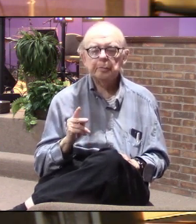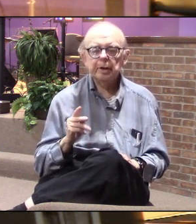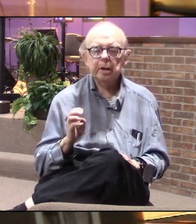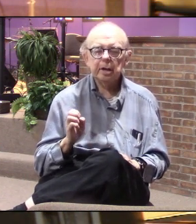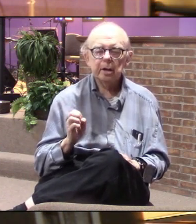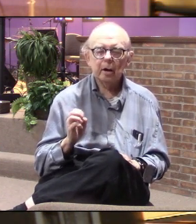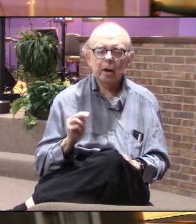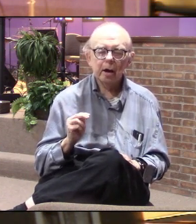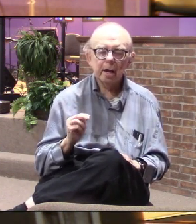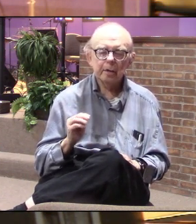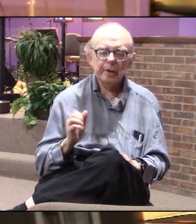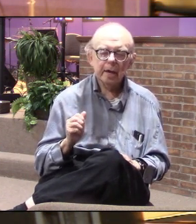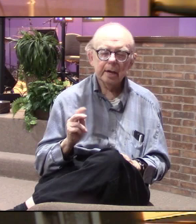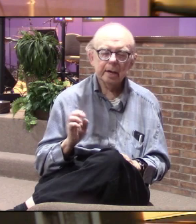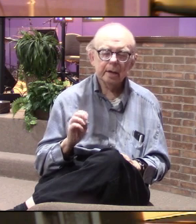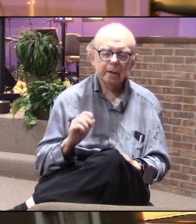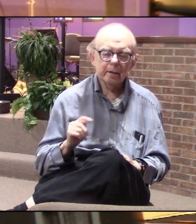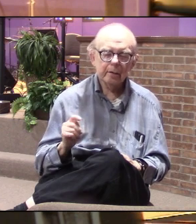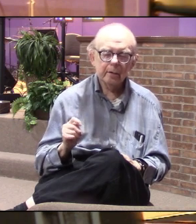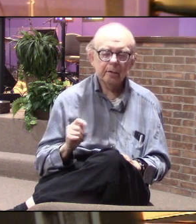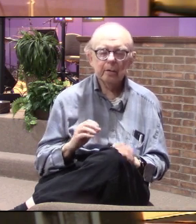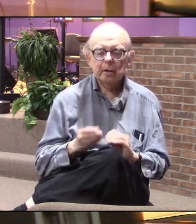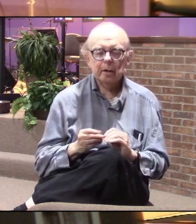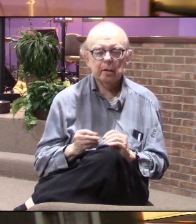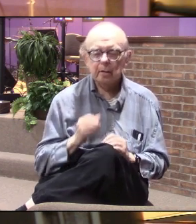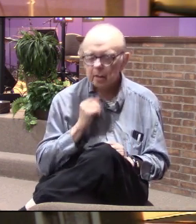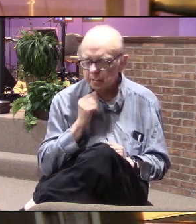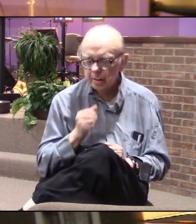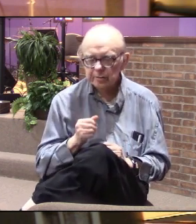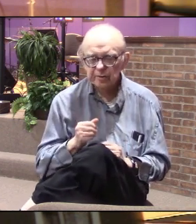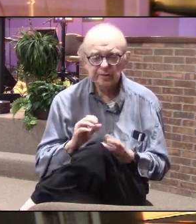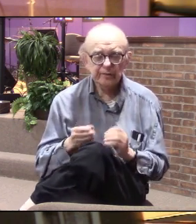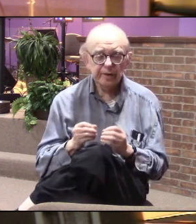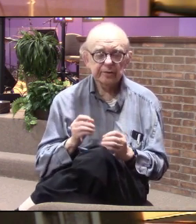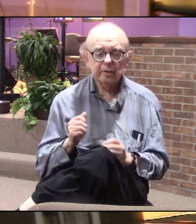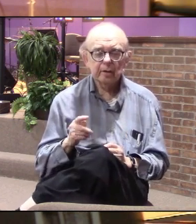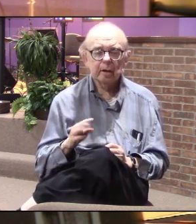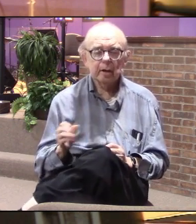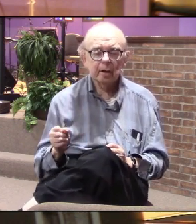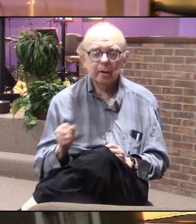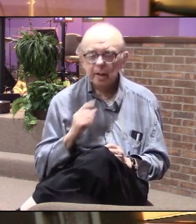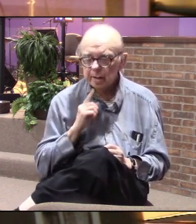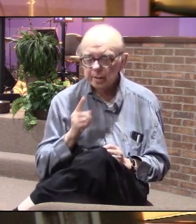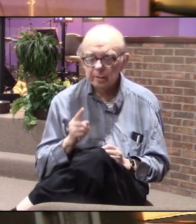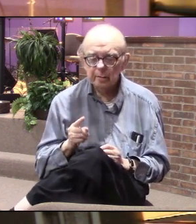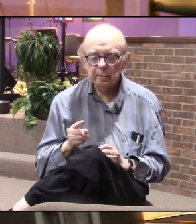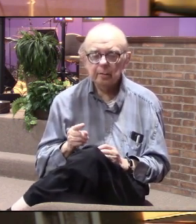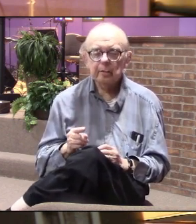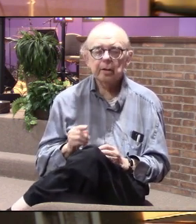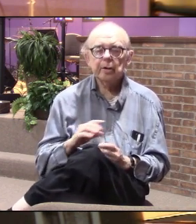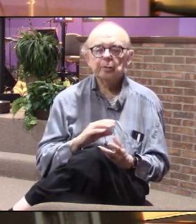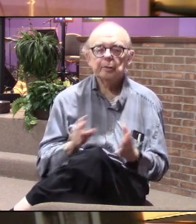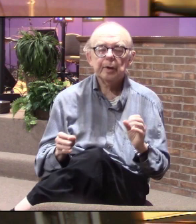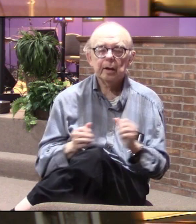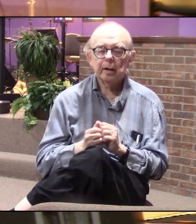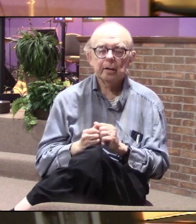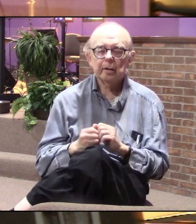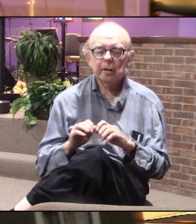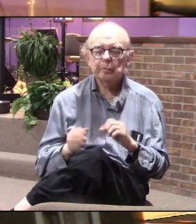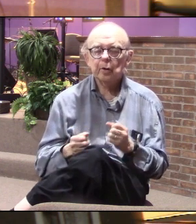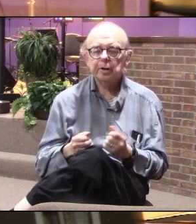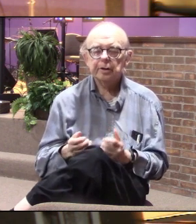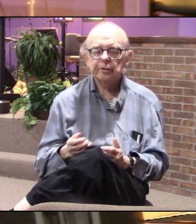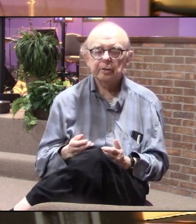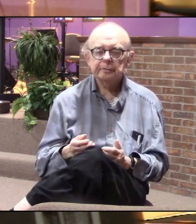fix. It is not there just to patch holes. It's to repair and put back together the